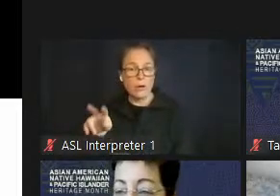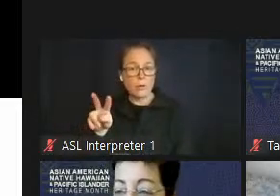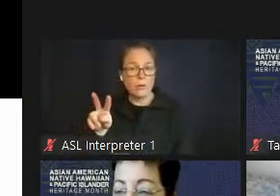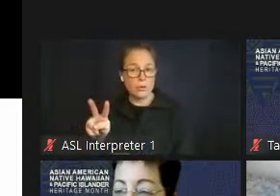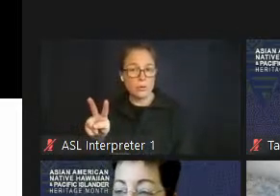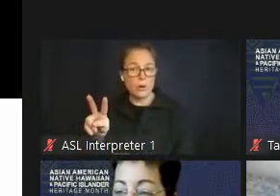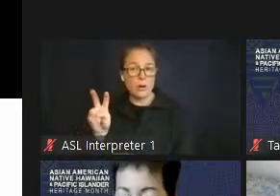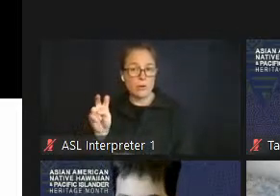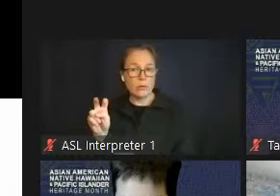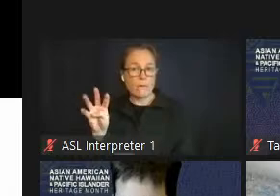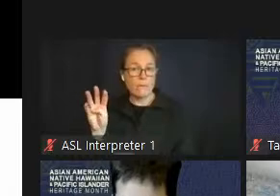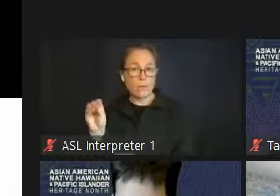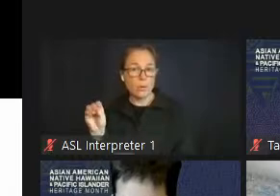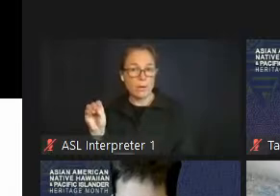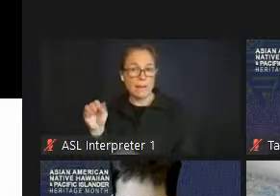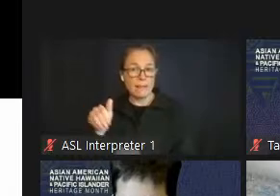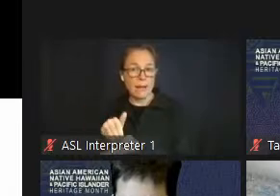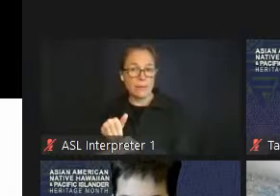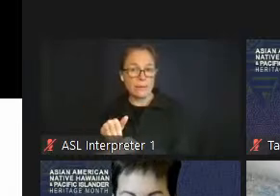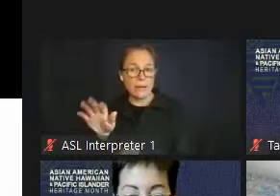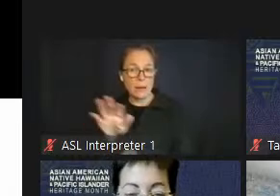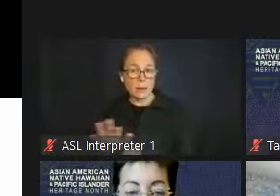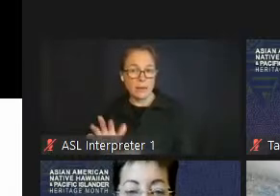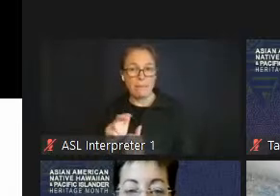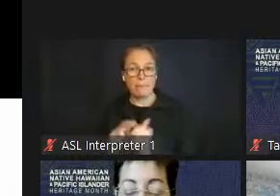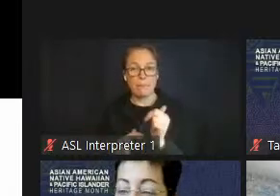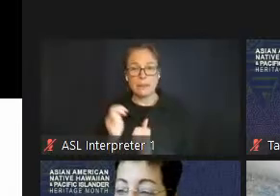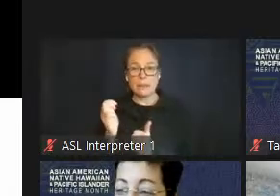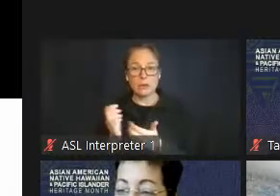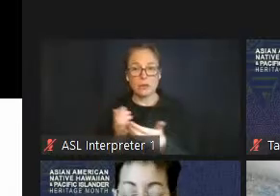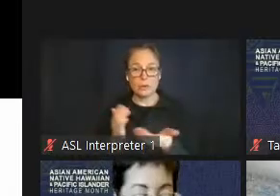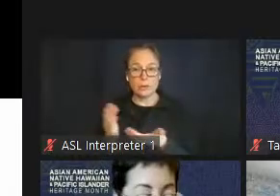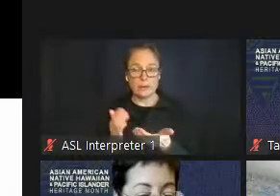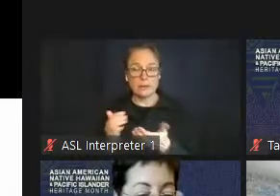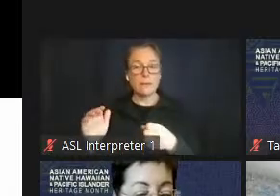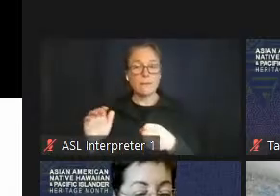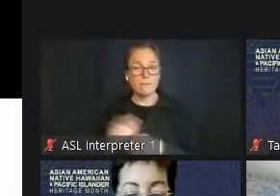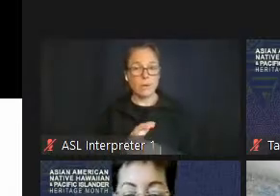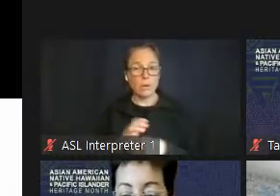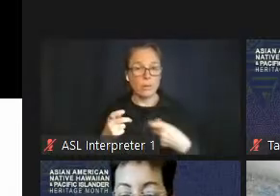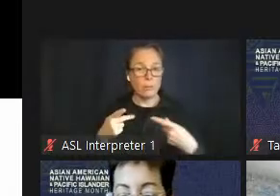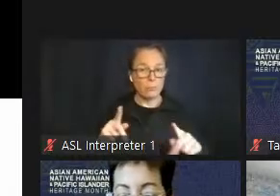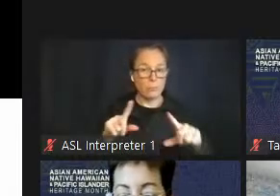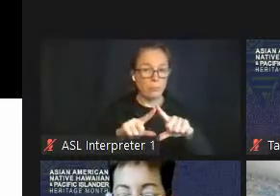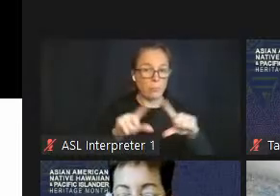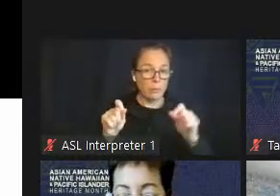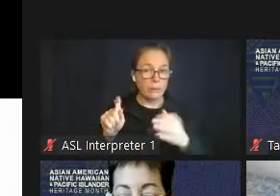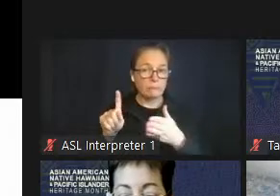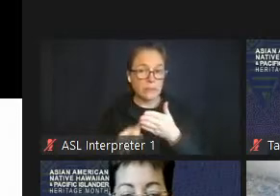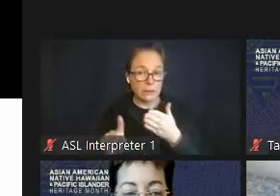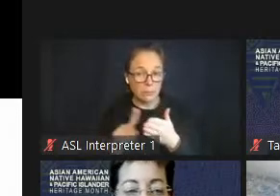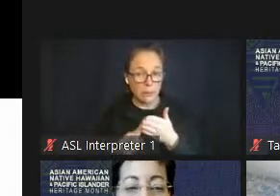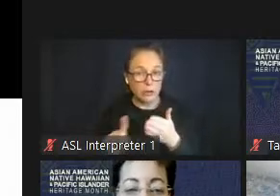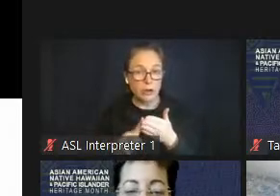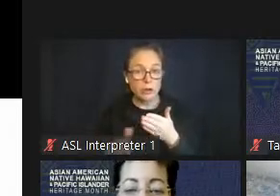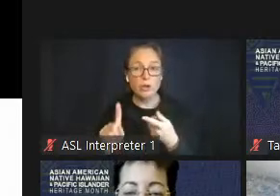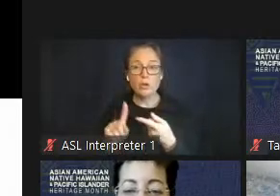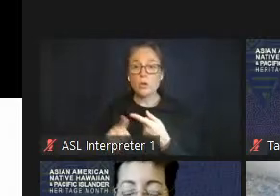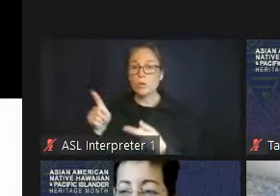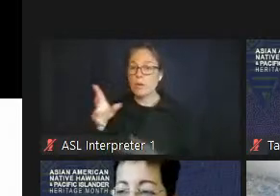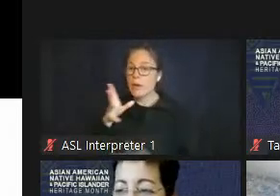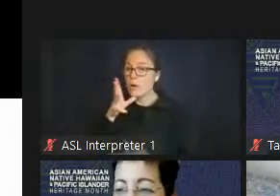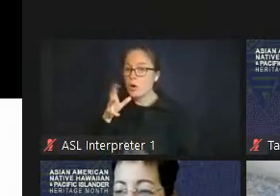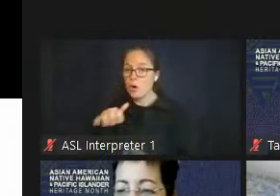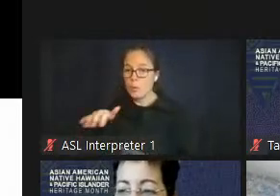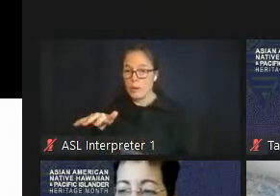240,000. Building services include full service permitting and inspection programs to urban, unincorporated, and